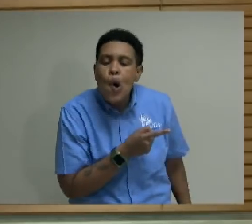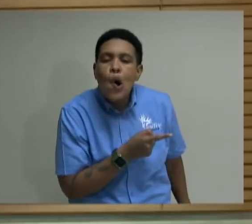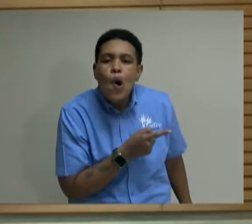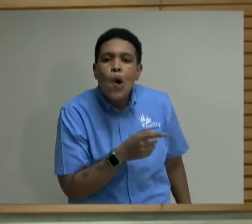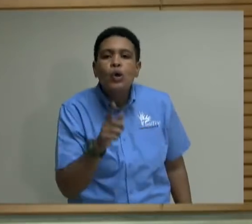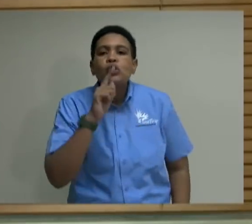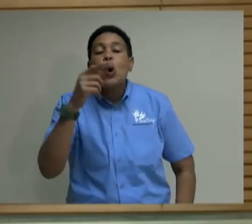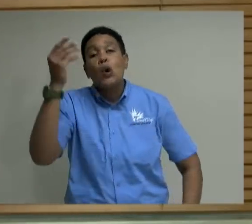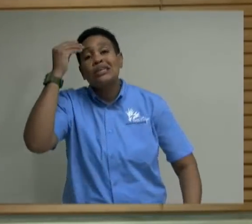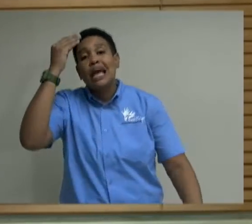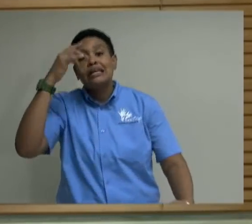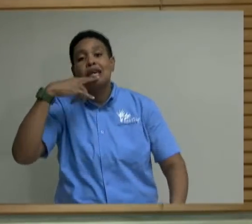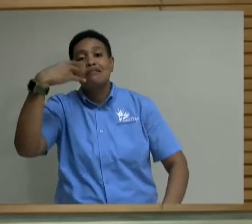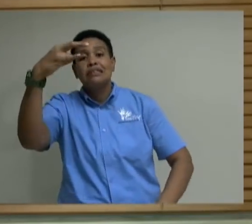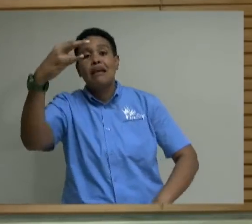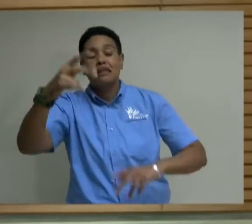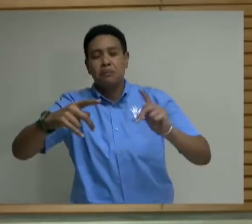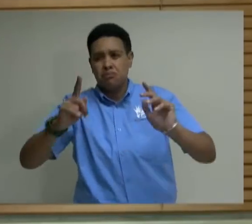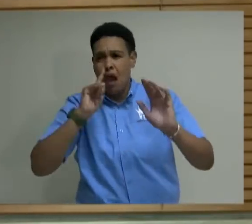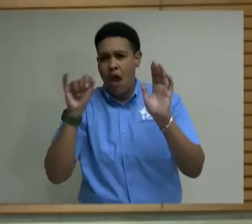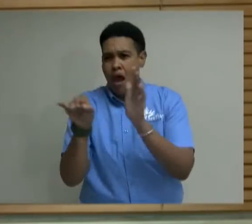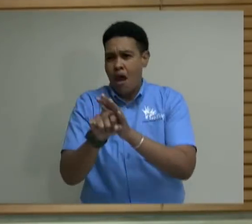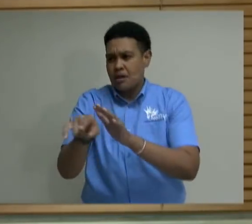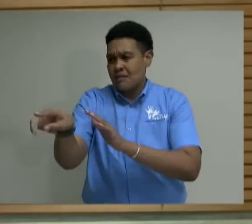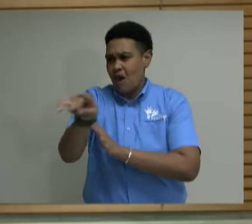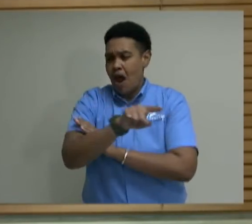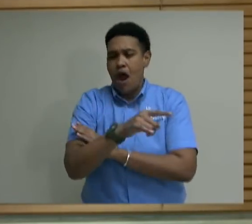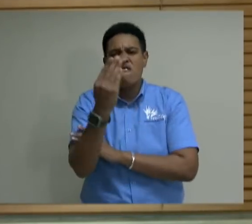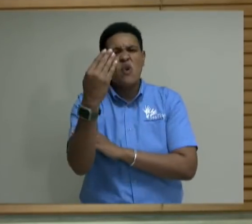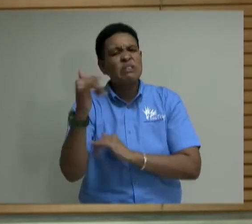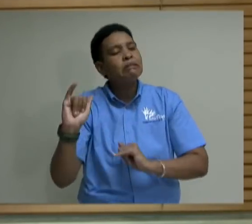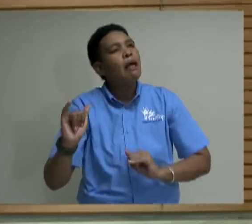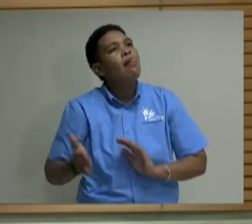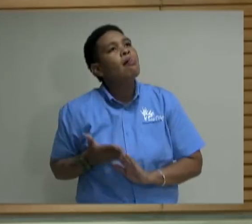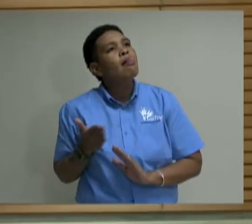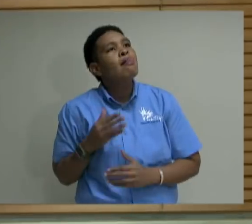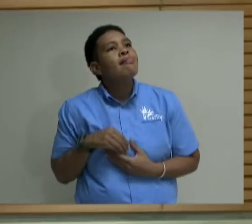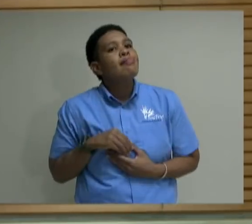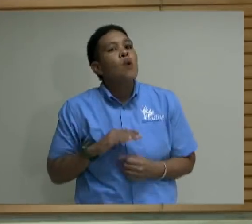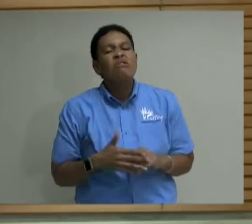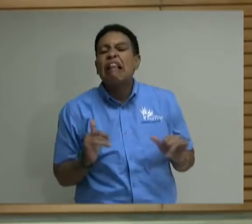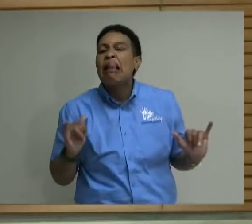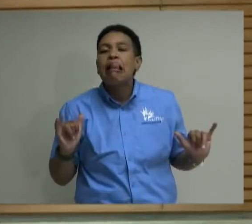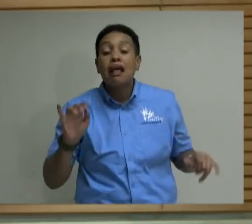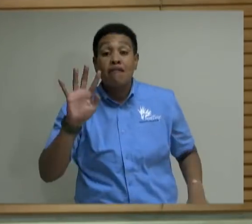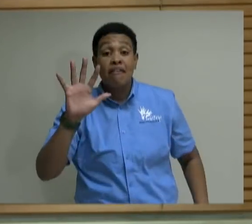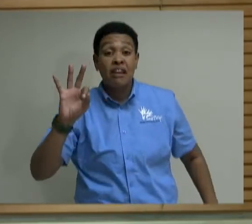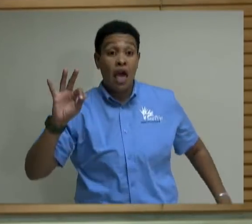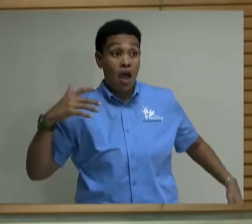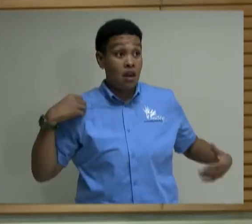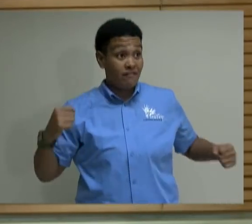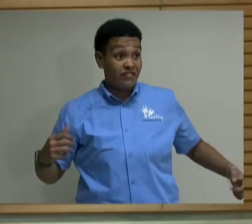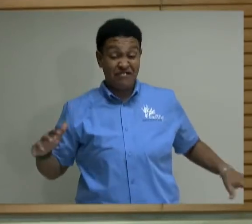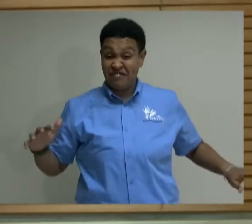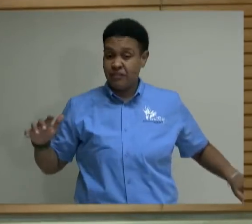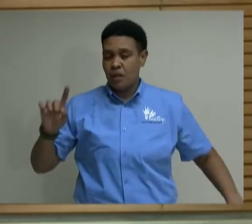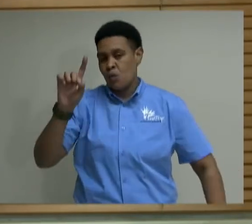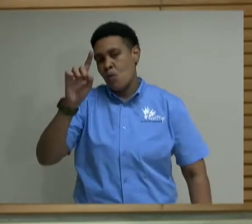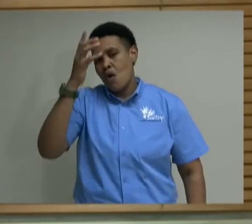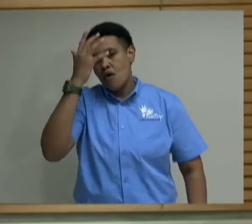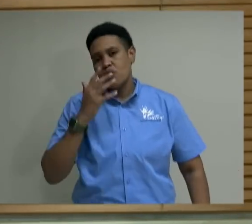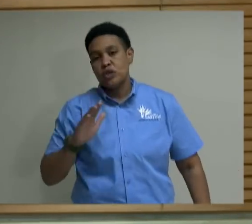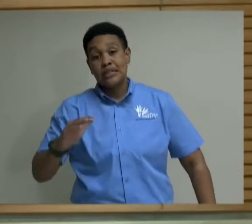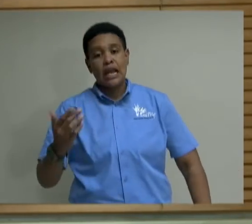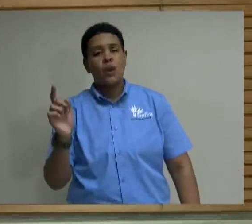of 17 cases identified, 14 still active, 59 recovered, and 1 unfortunate death in